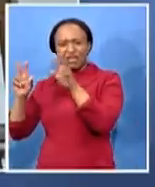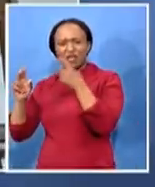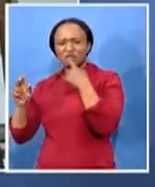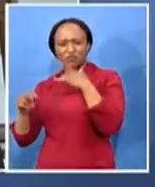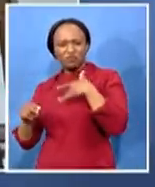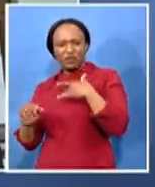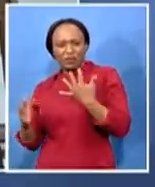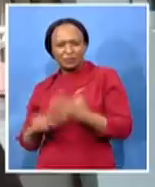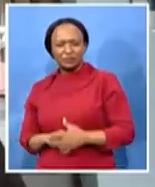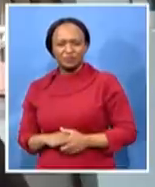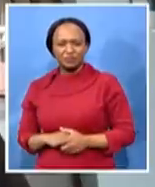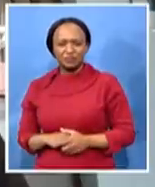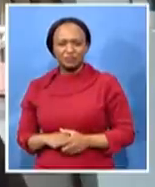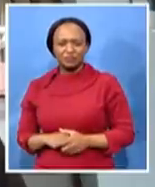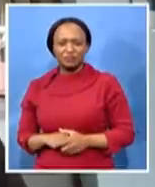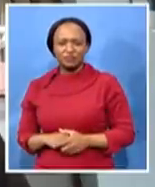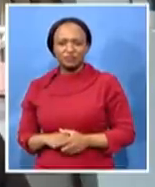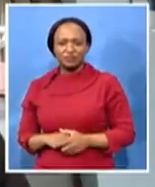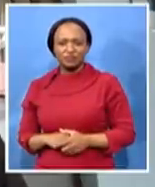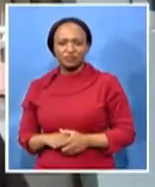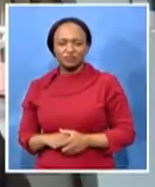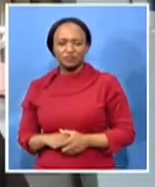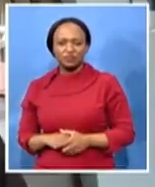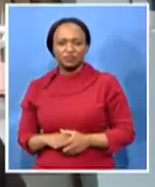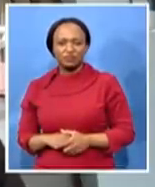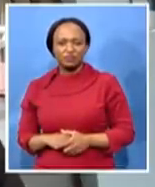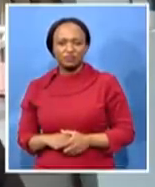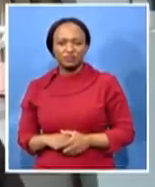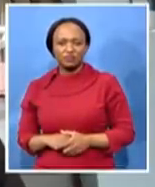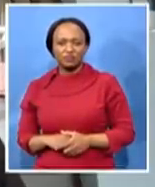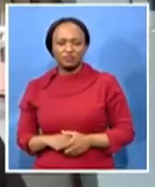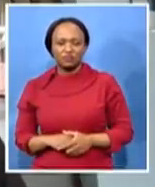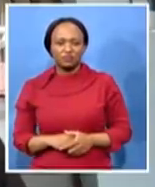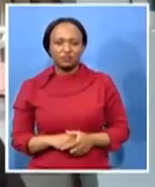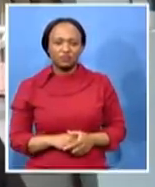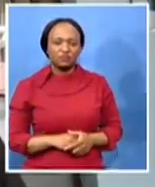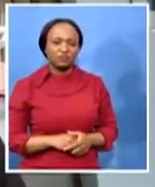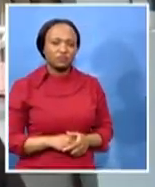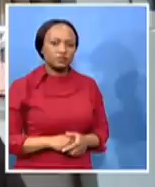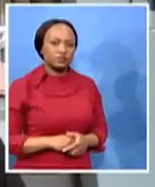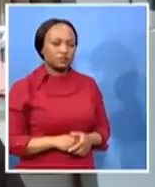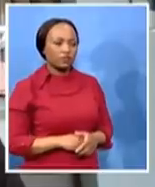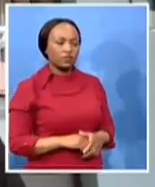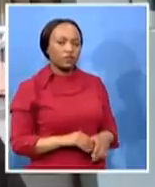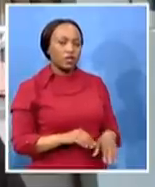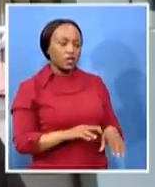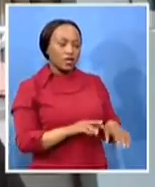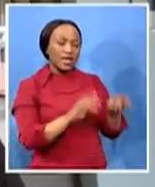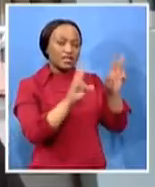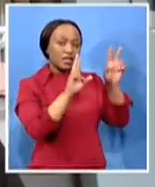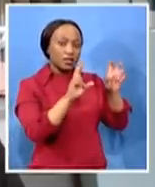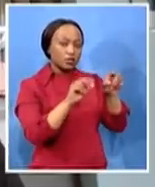Well, the issues raised there need the attention of the ruling party, and in the forefront must